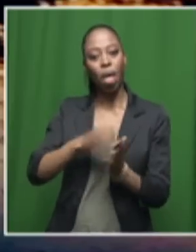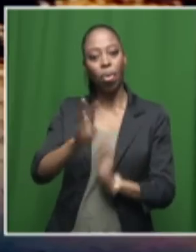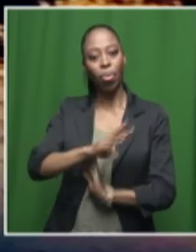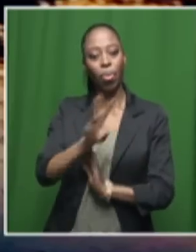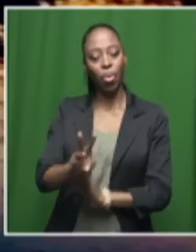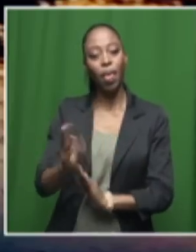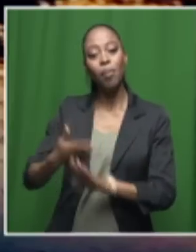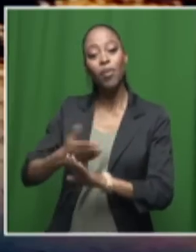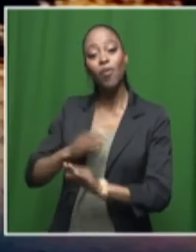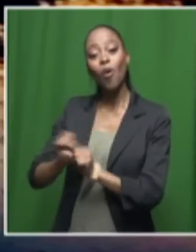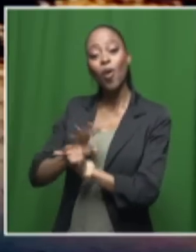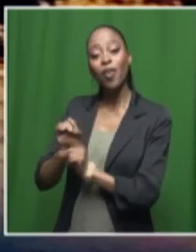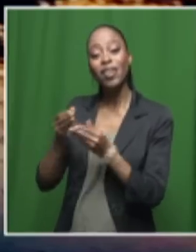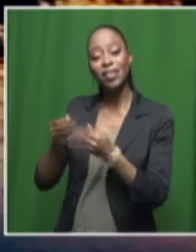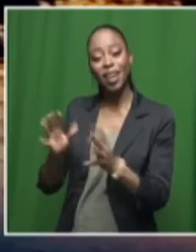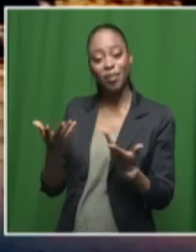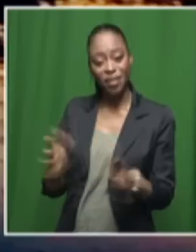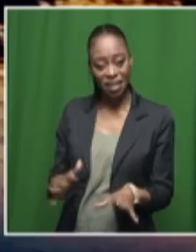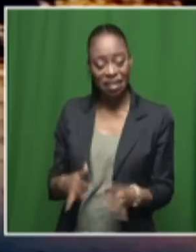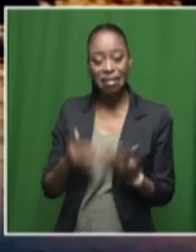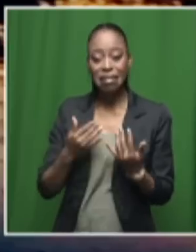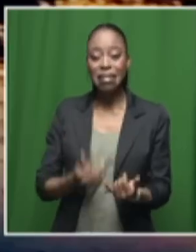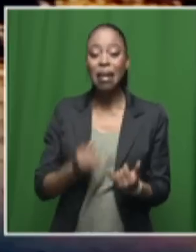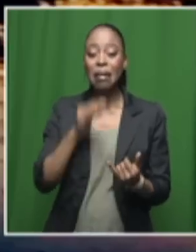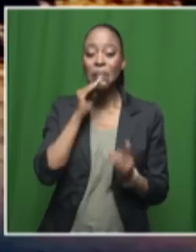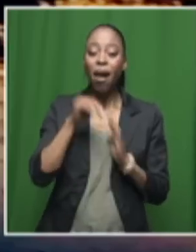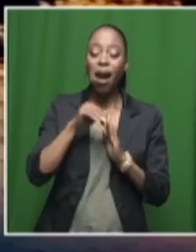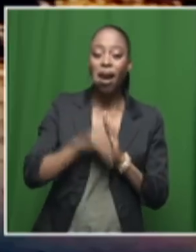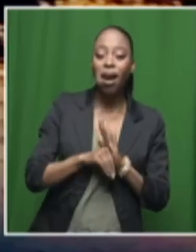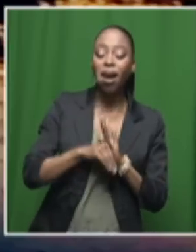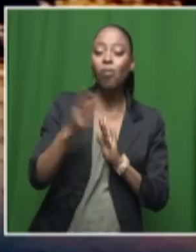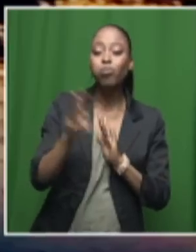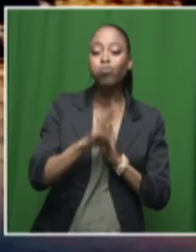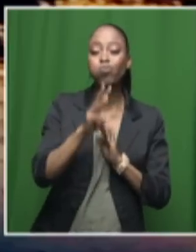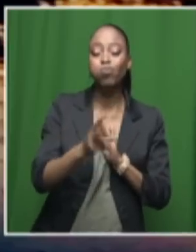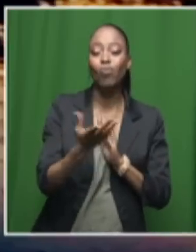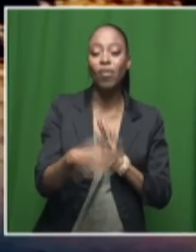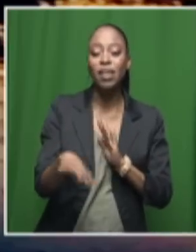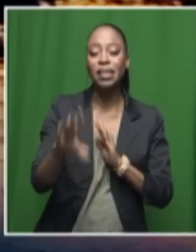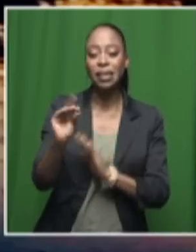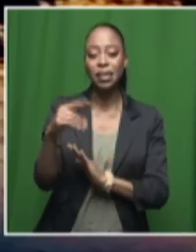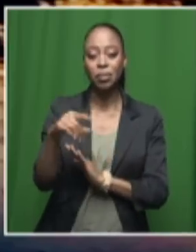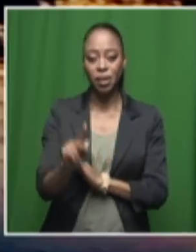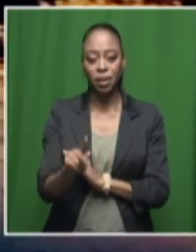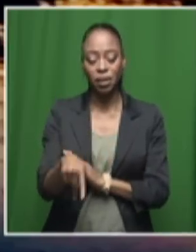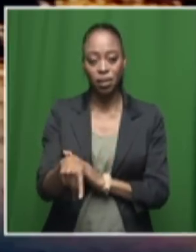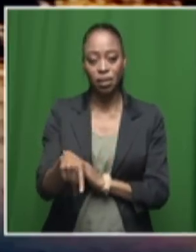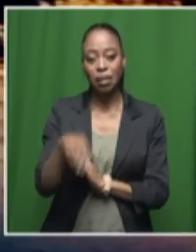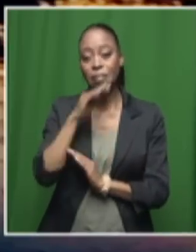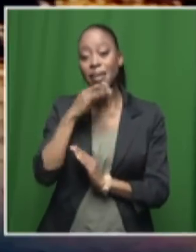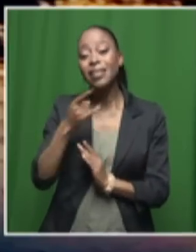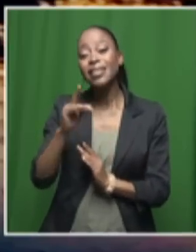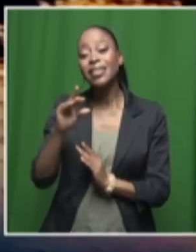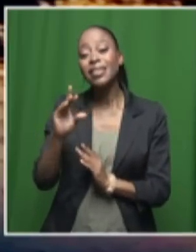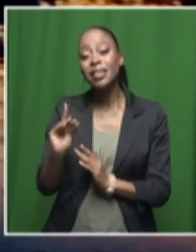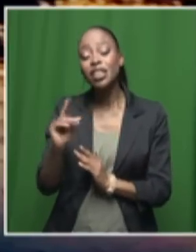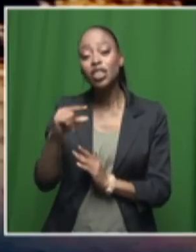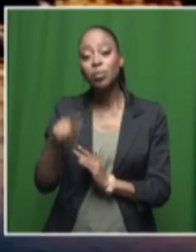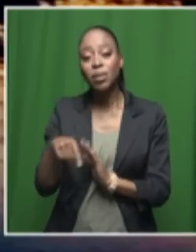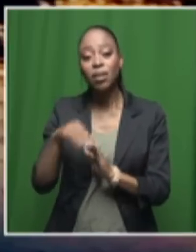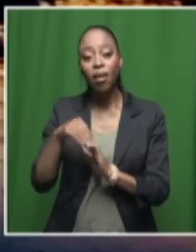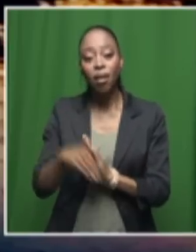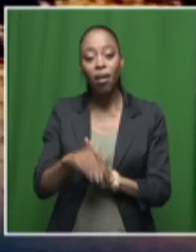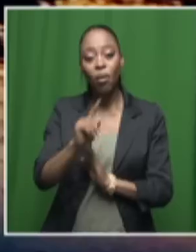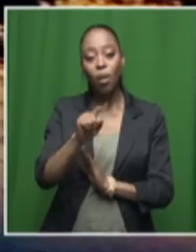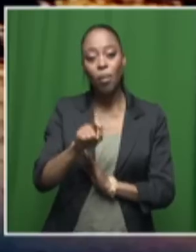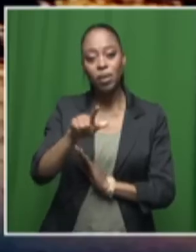before the onset of COVID-19. So the decrease in GDP follows growth of 1.7% in the first